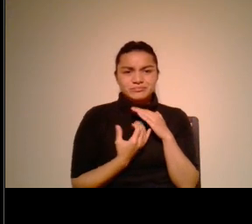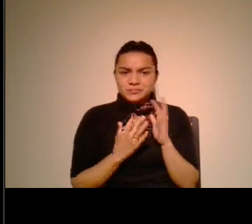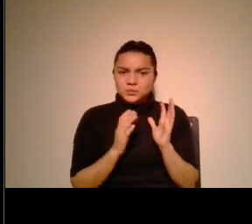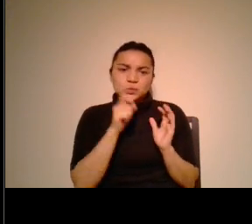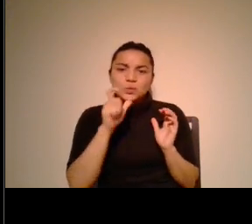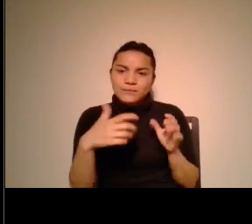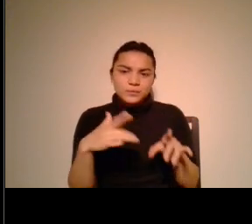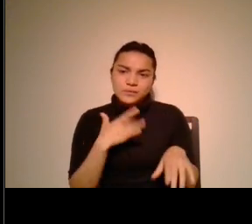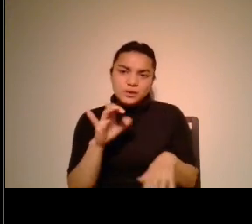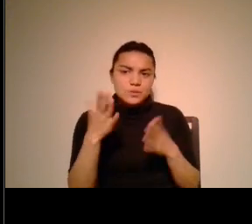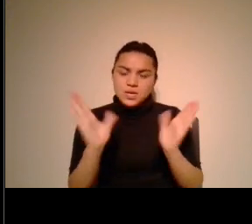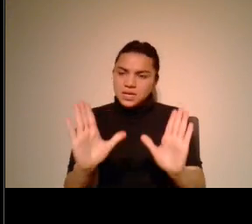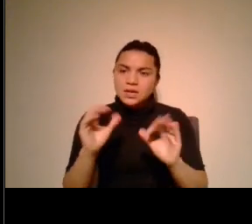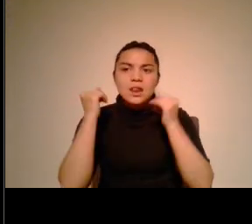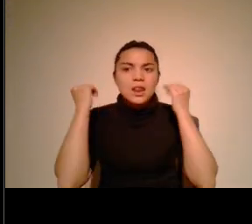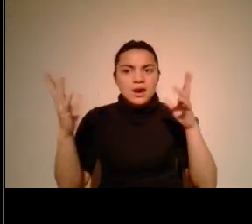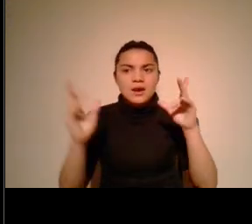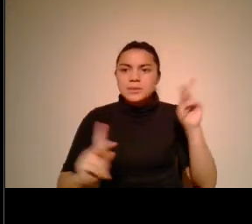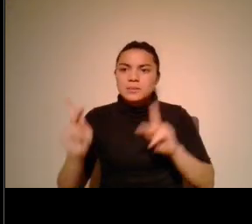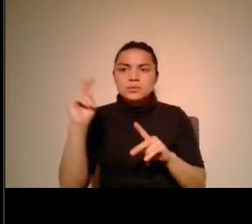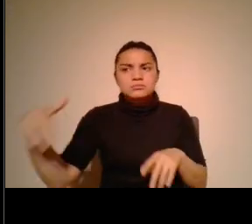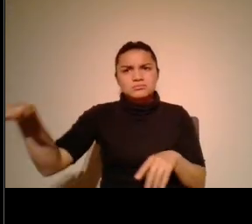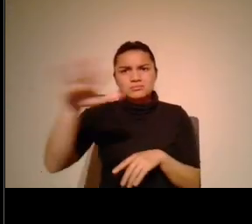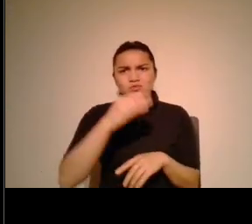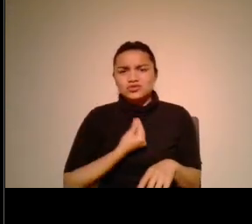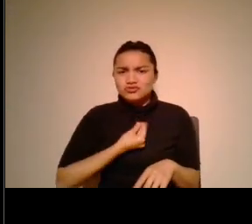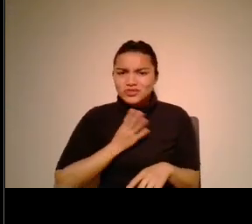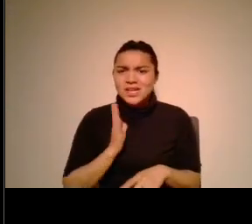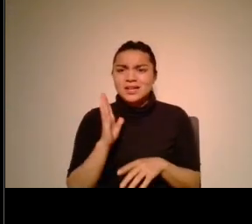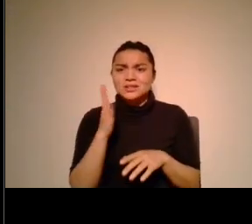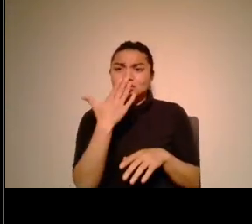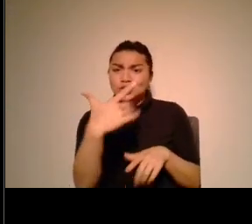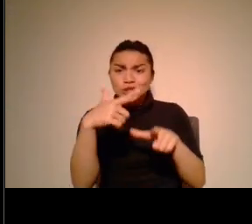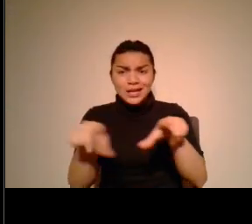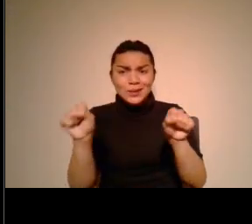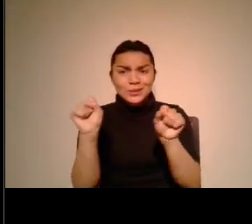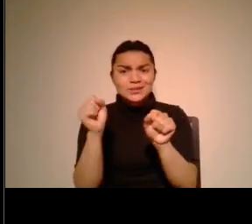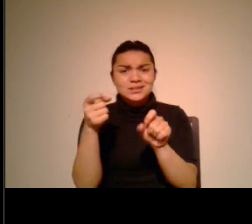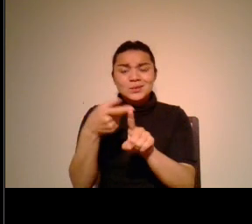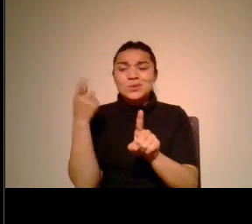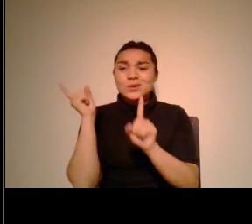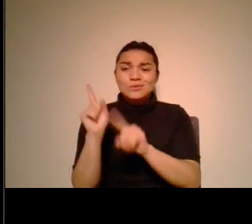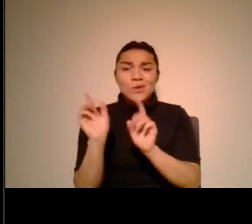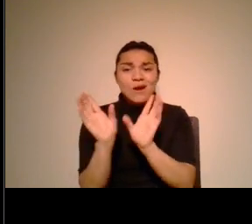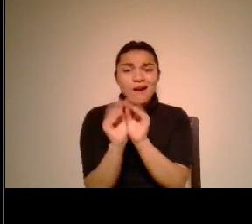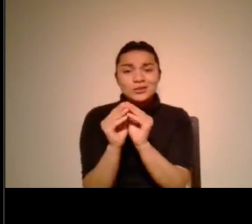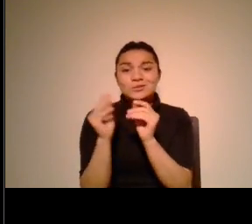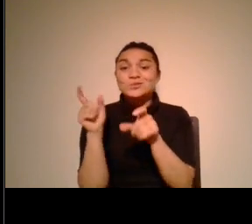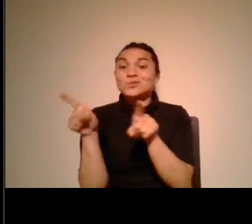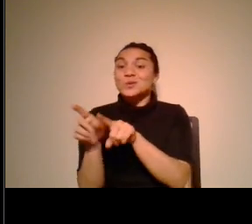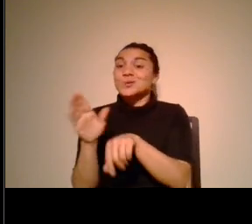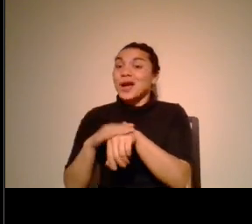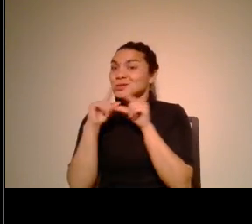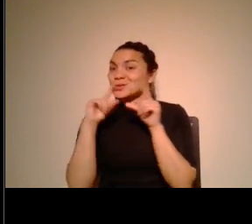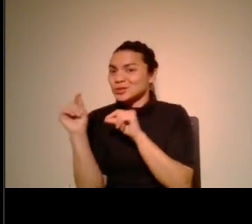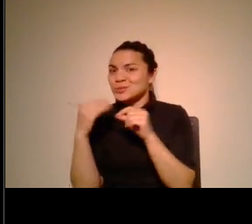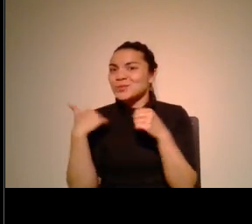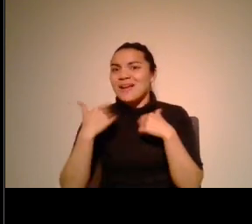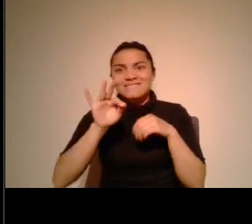are lots and lots of people who are trans and who are good linguists, and we go to conferences, and we are also on Twitter, and we have a Facebook